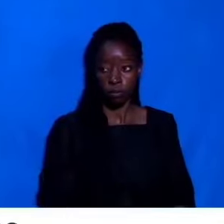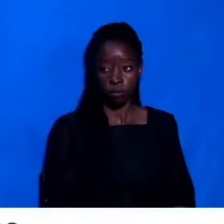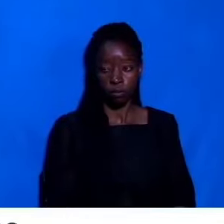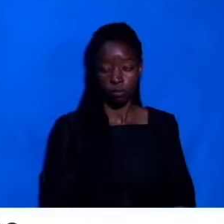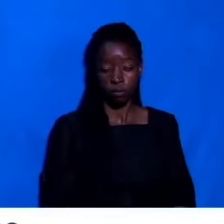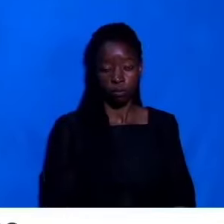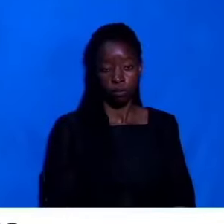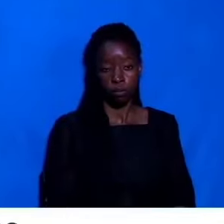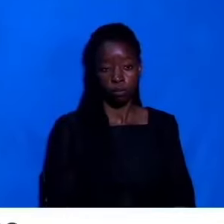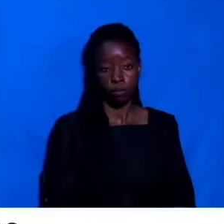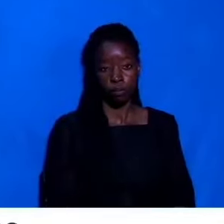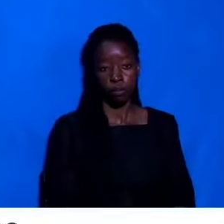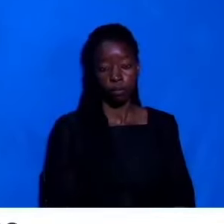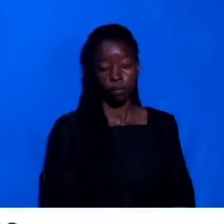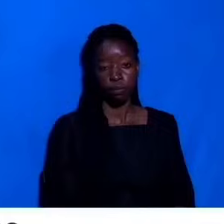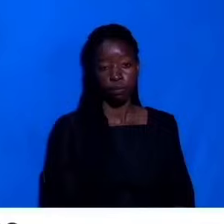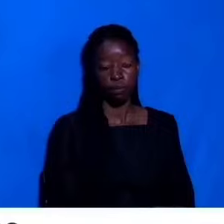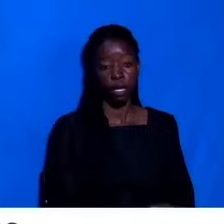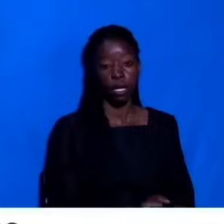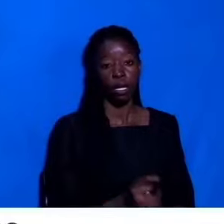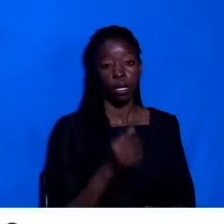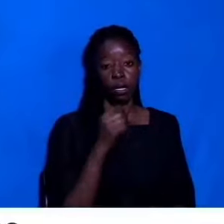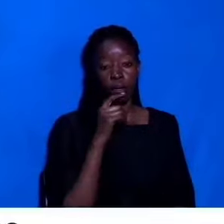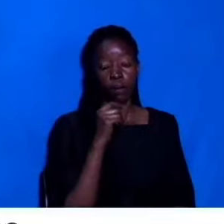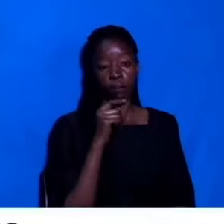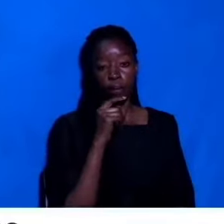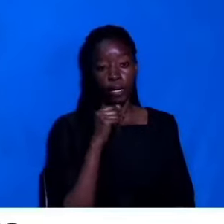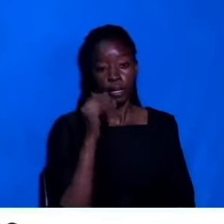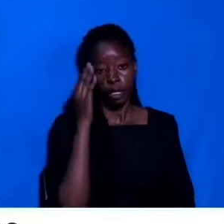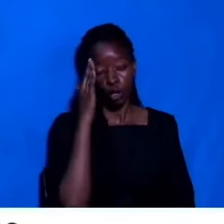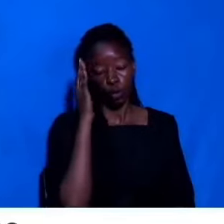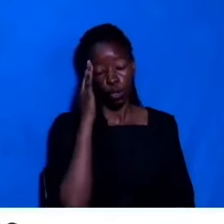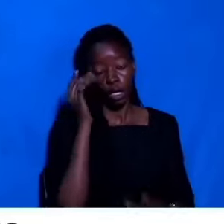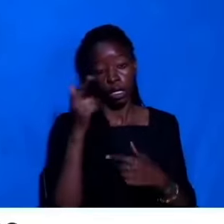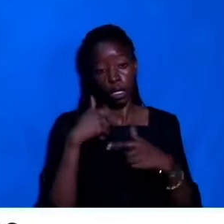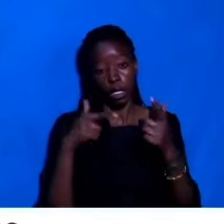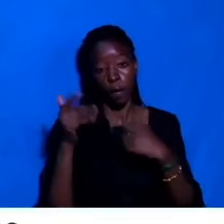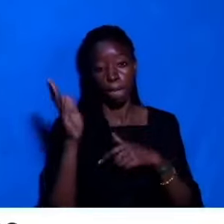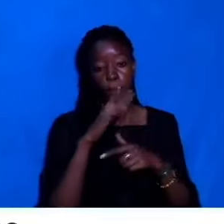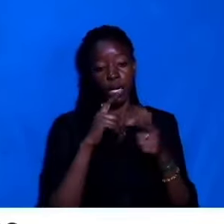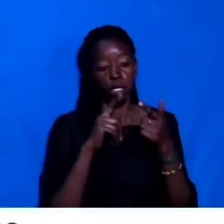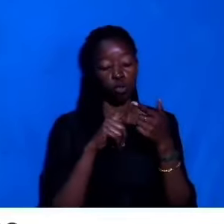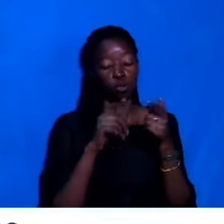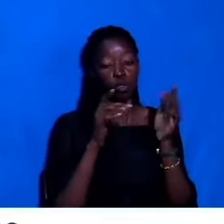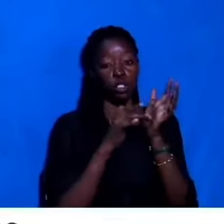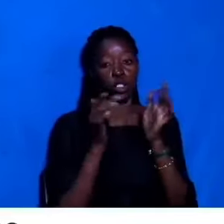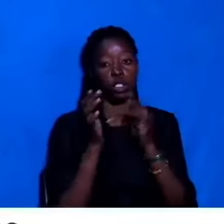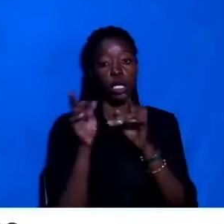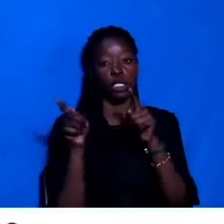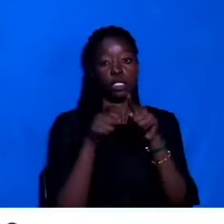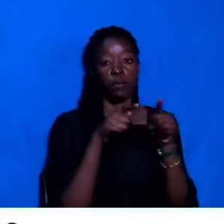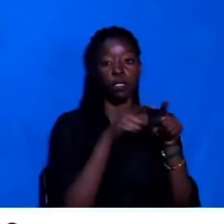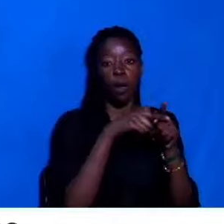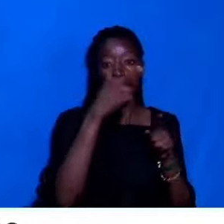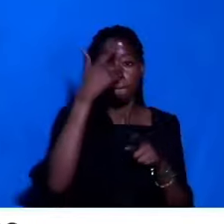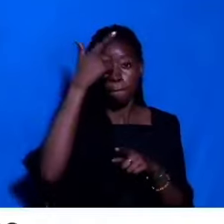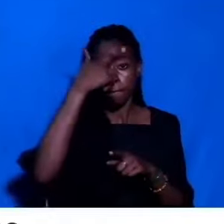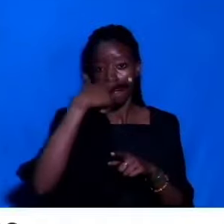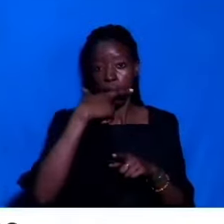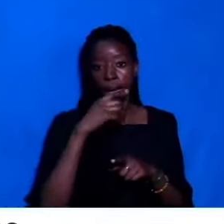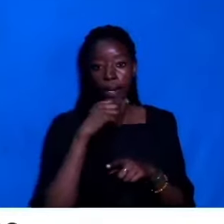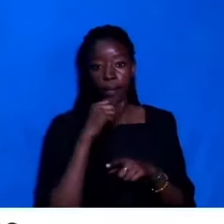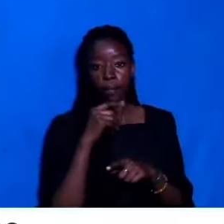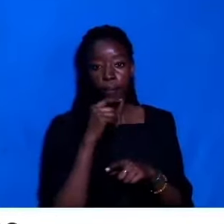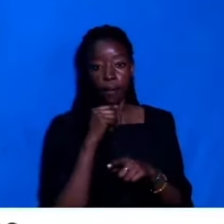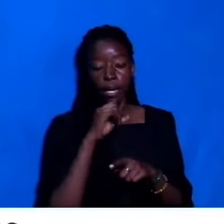He considered it and traced it back to Jesus. Just like the blind man who in John chapter 9